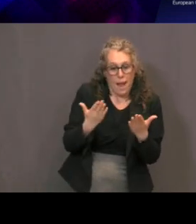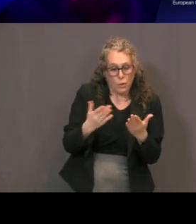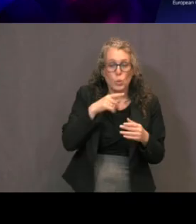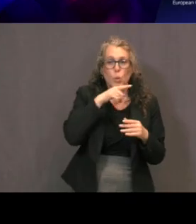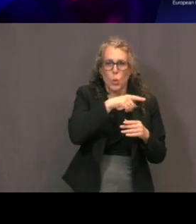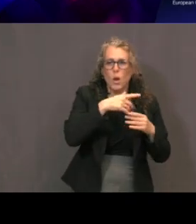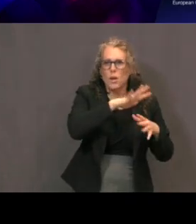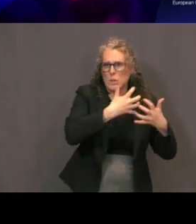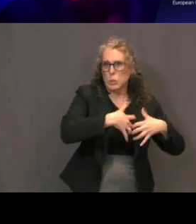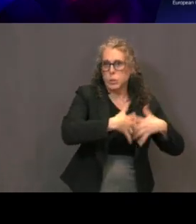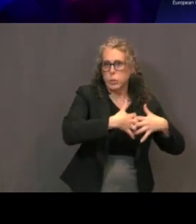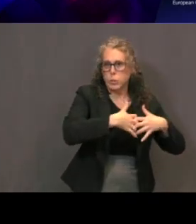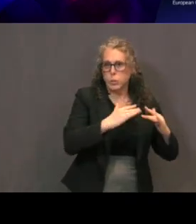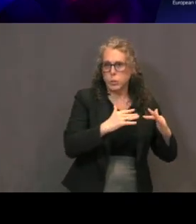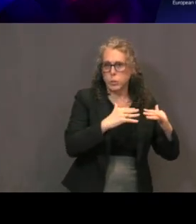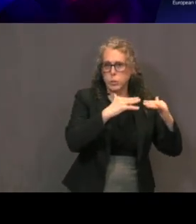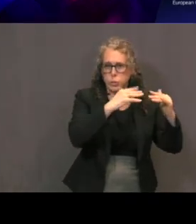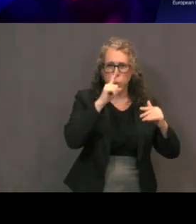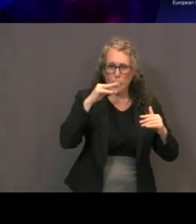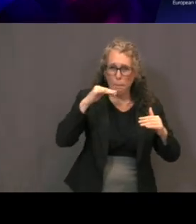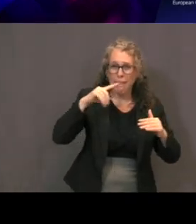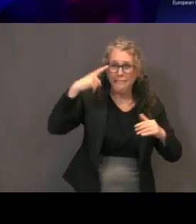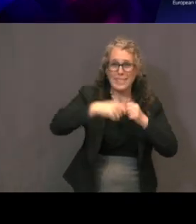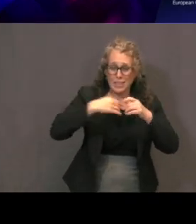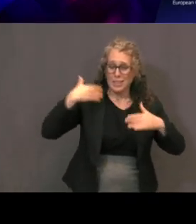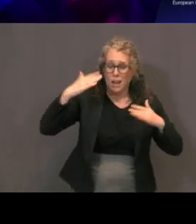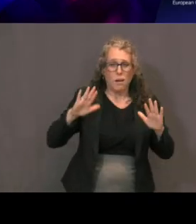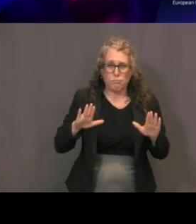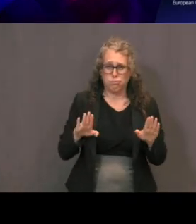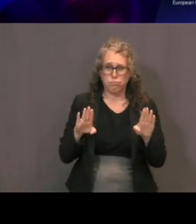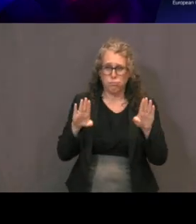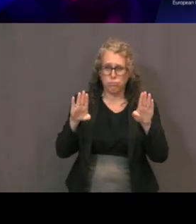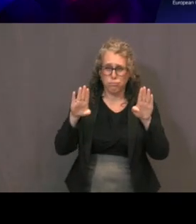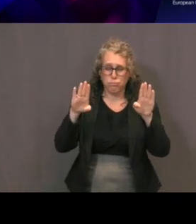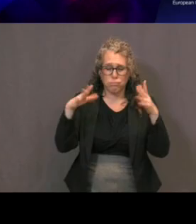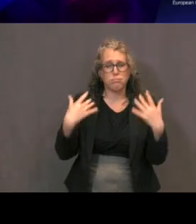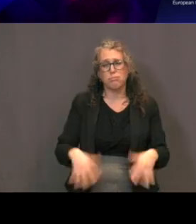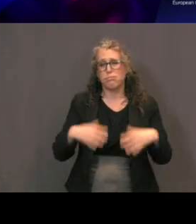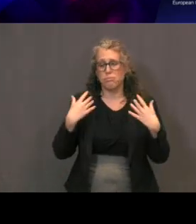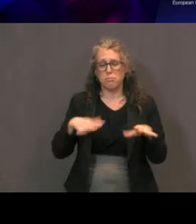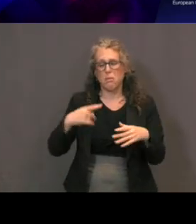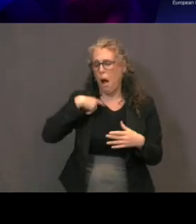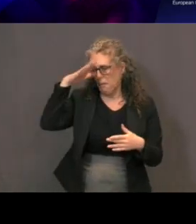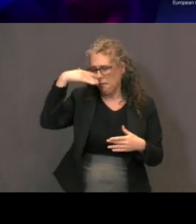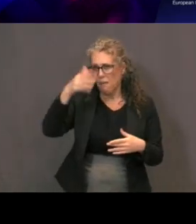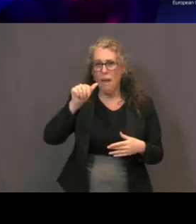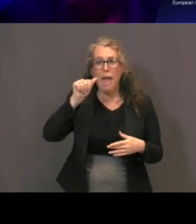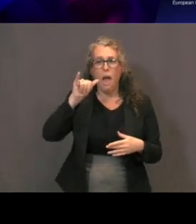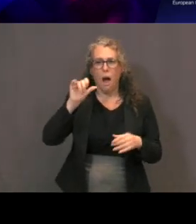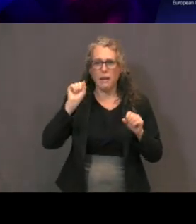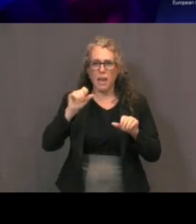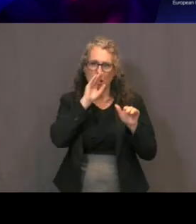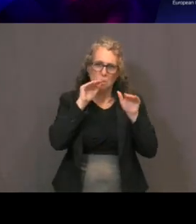It seems inevitable. Soon, interpreting AIs will eclipse almost all human interpreters